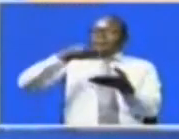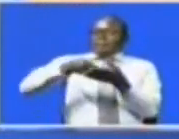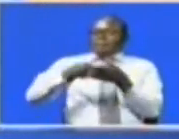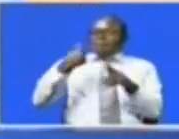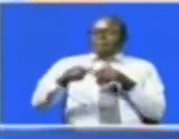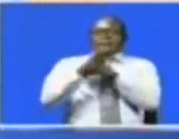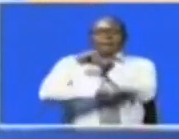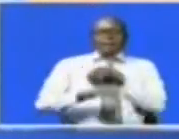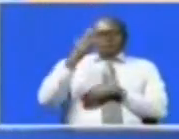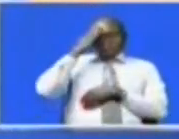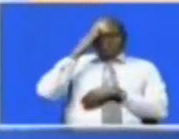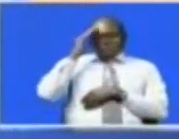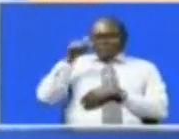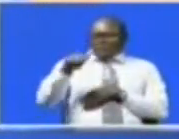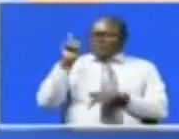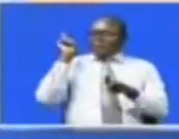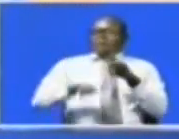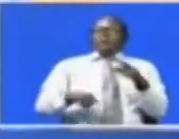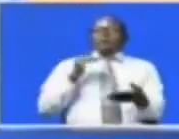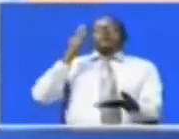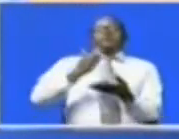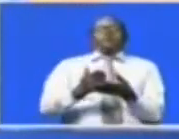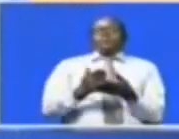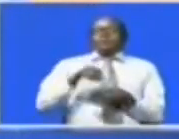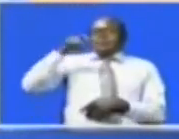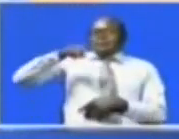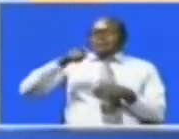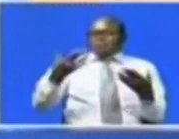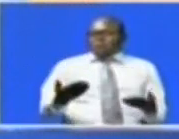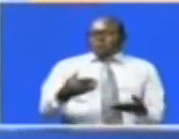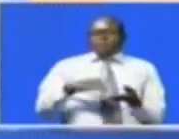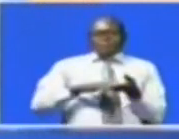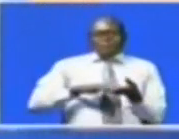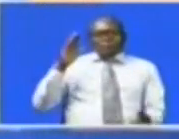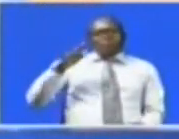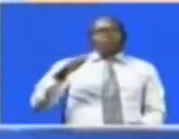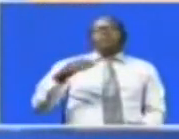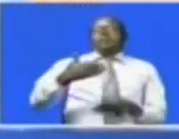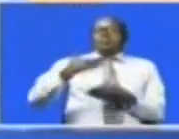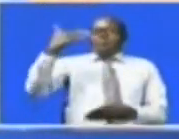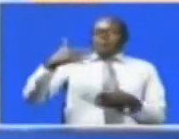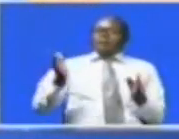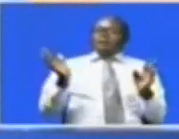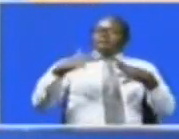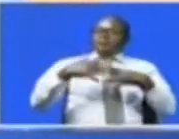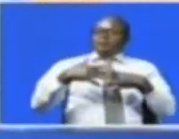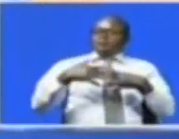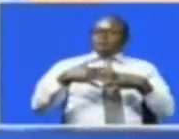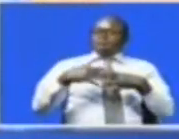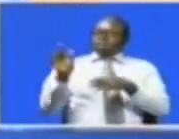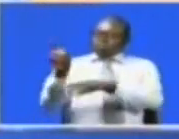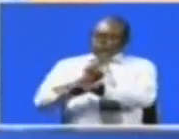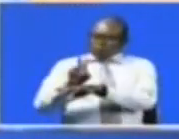we know that that will not stop anything. What we require is high-tech border fencing,